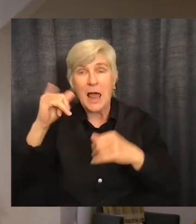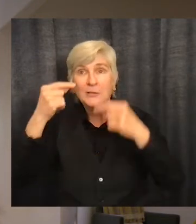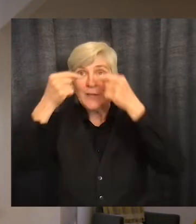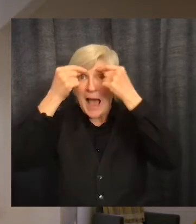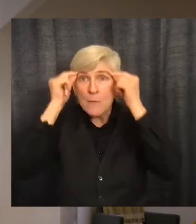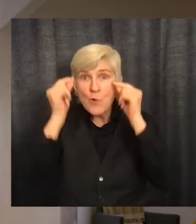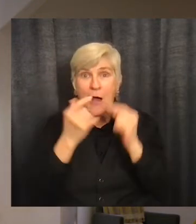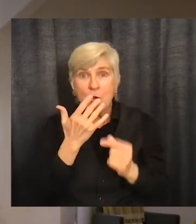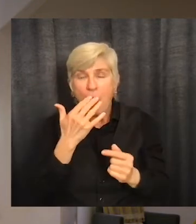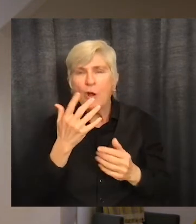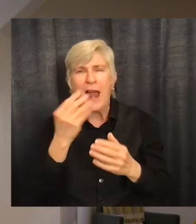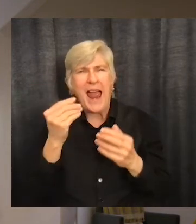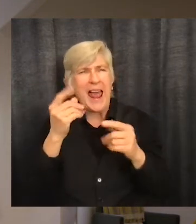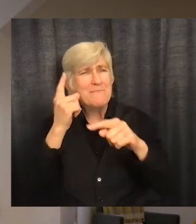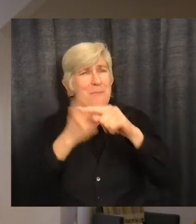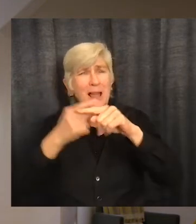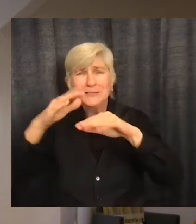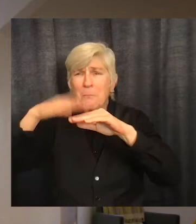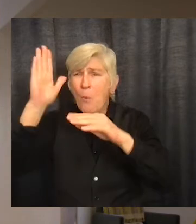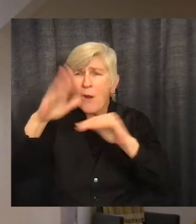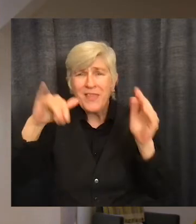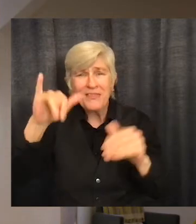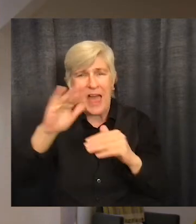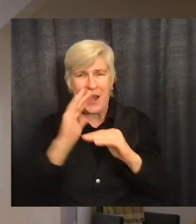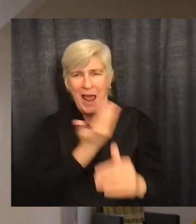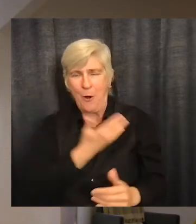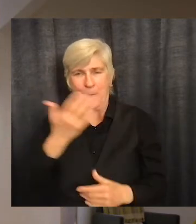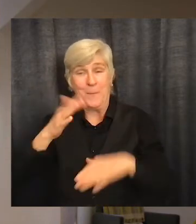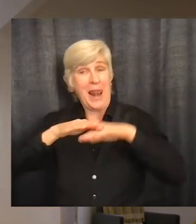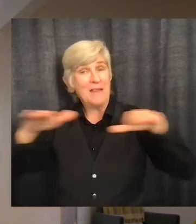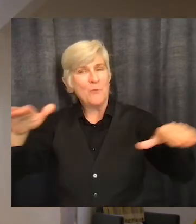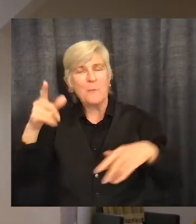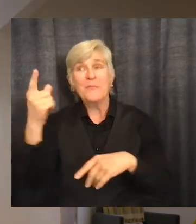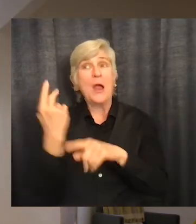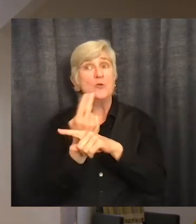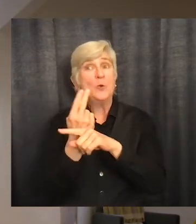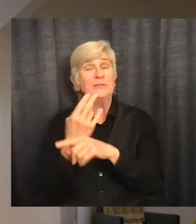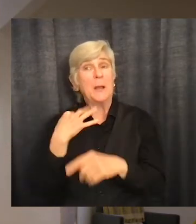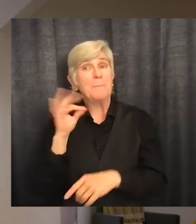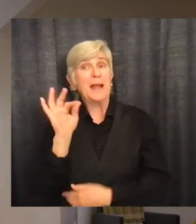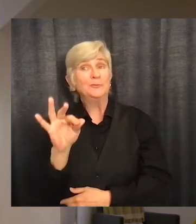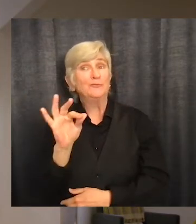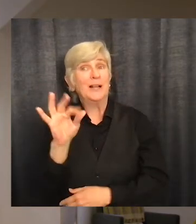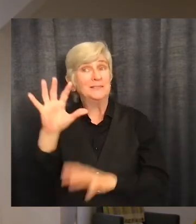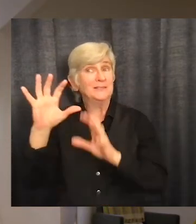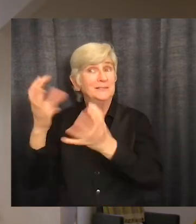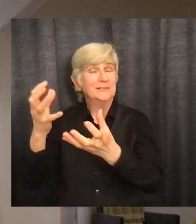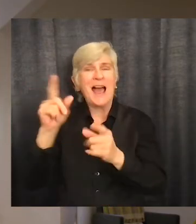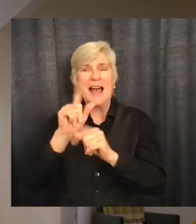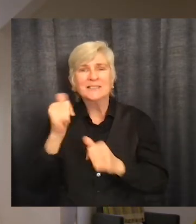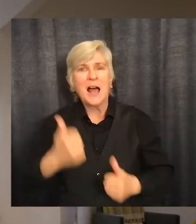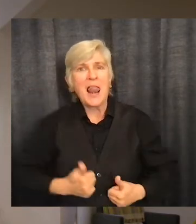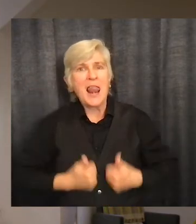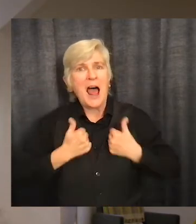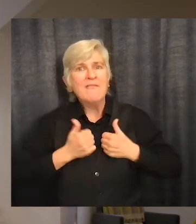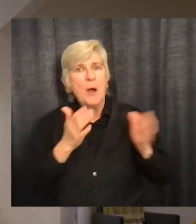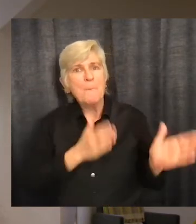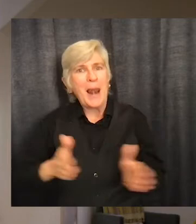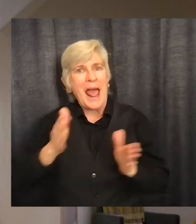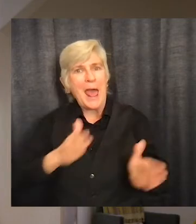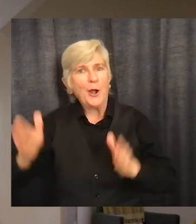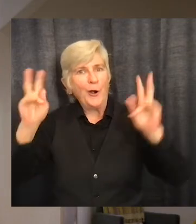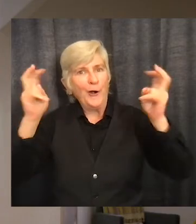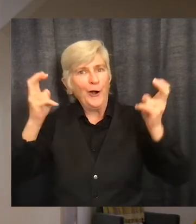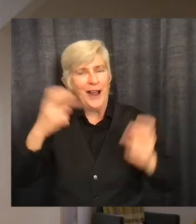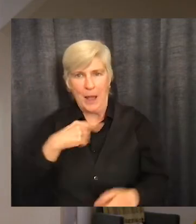like color for eyebrows, sure, but they're doing so much more than that on our platform. They're using Pinterest